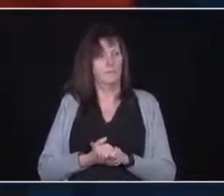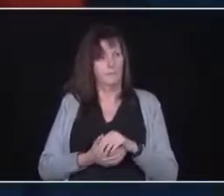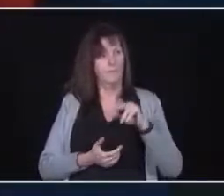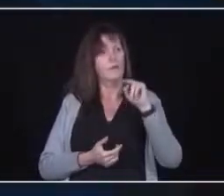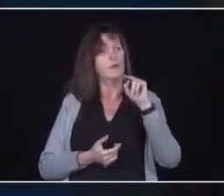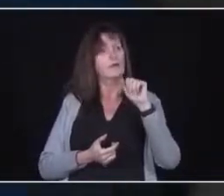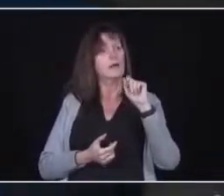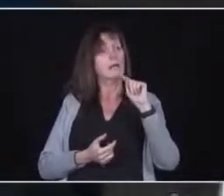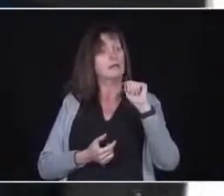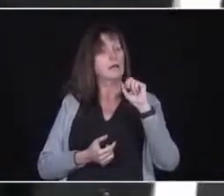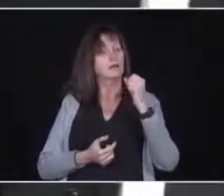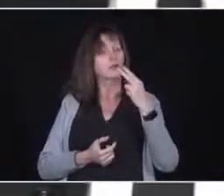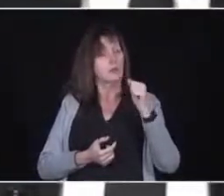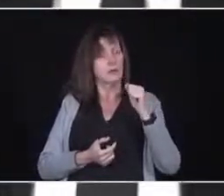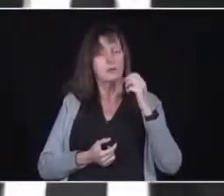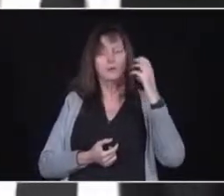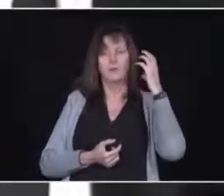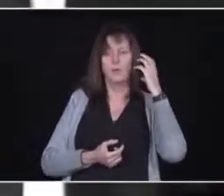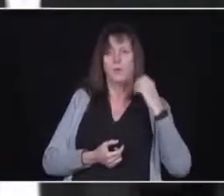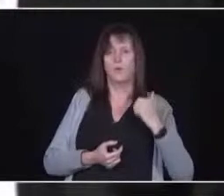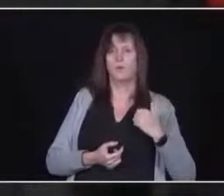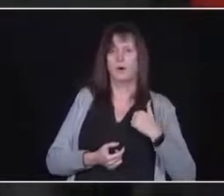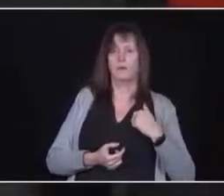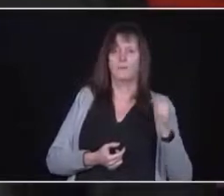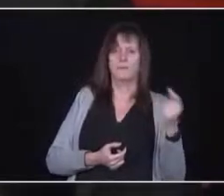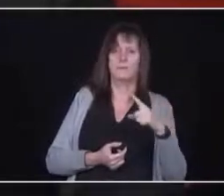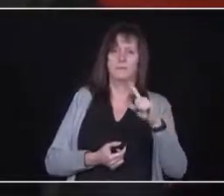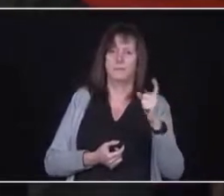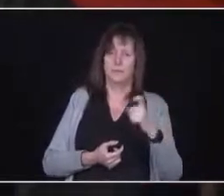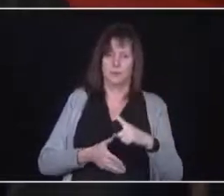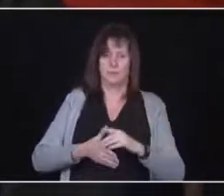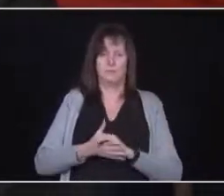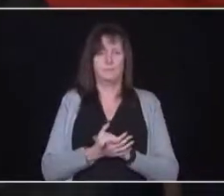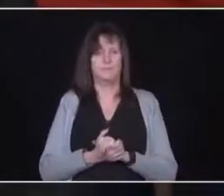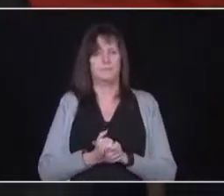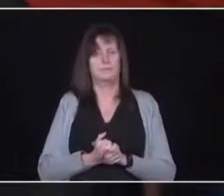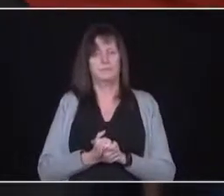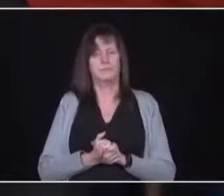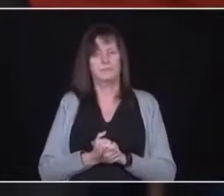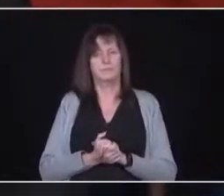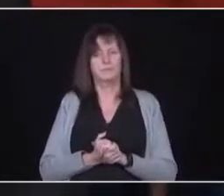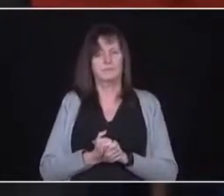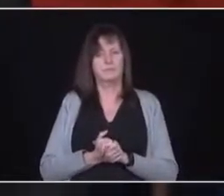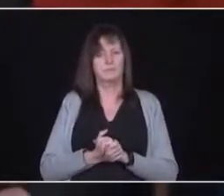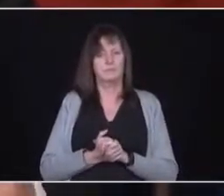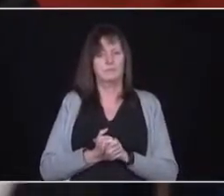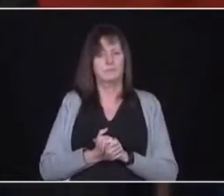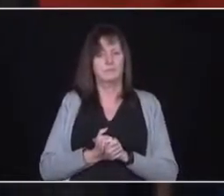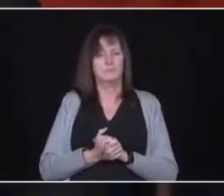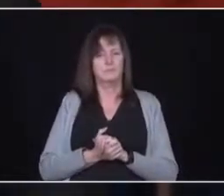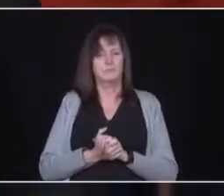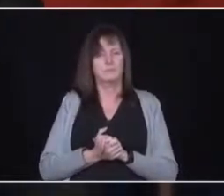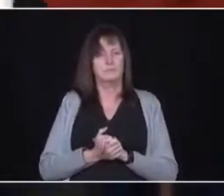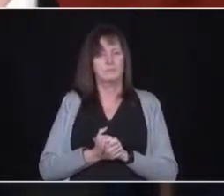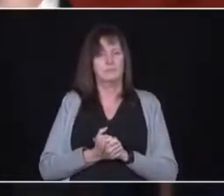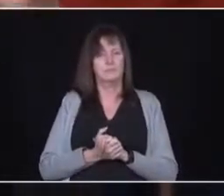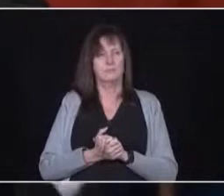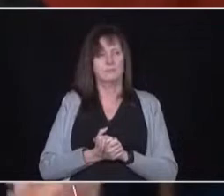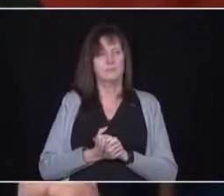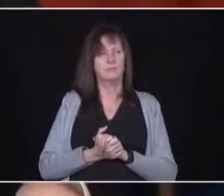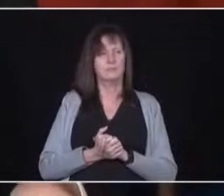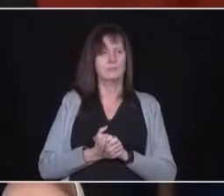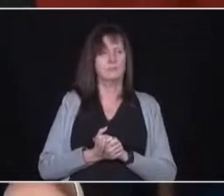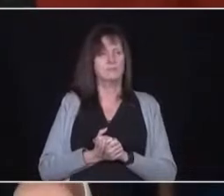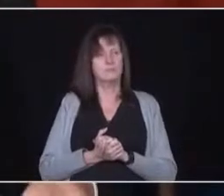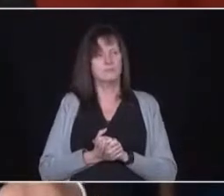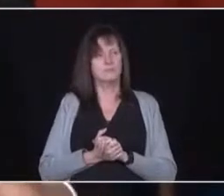Premier. Should the federal government toss the per capita approach and instead distribute more vaccines to the hardest hit regions like the